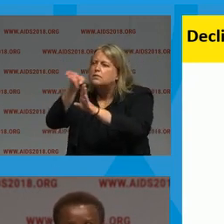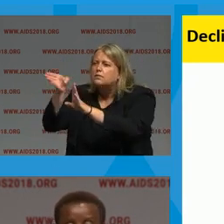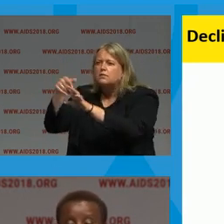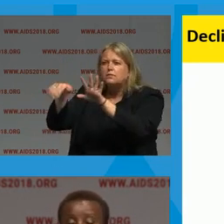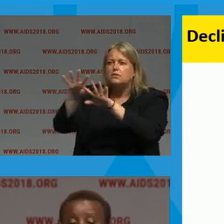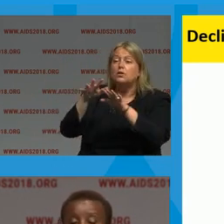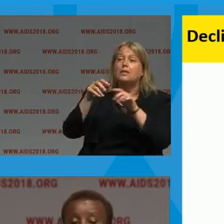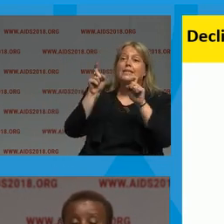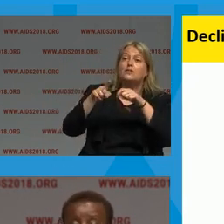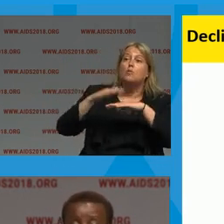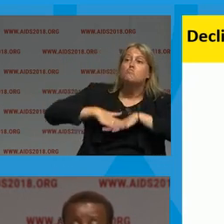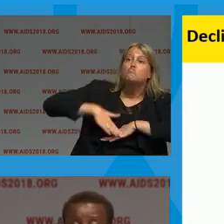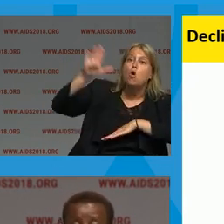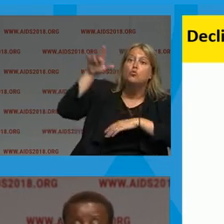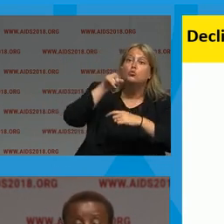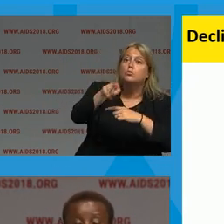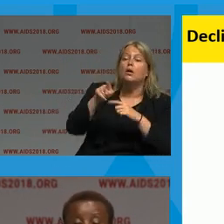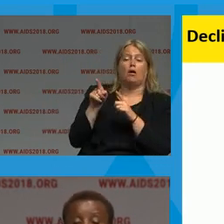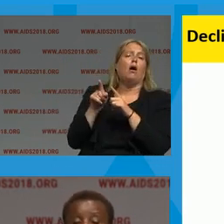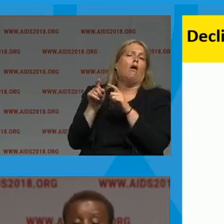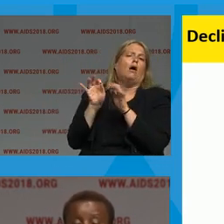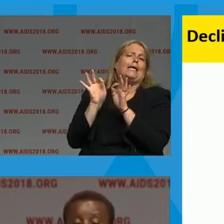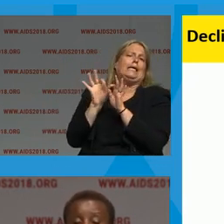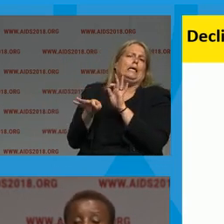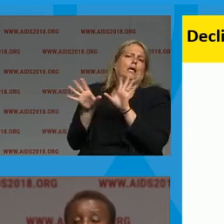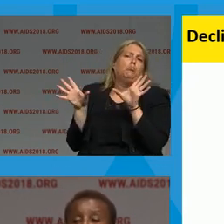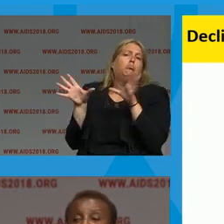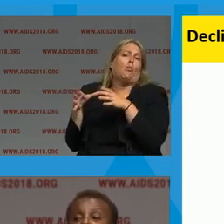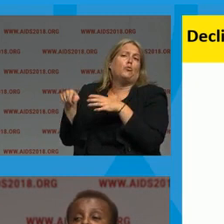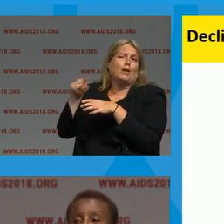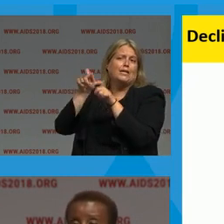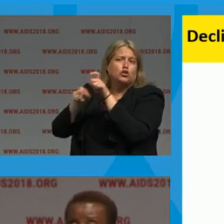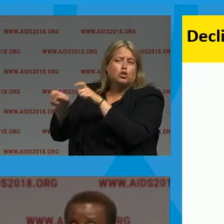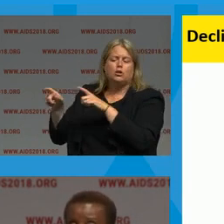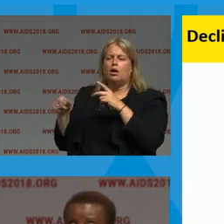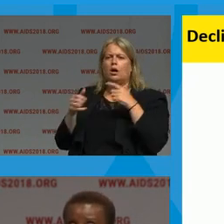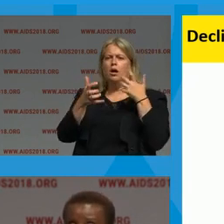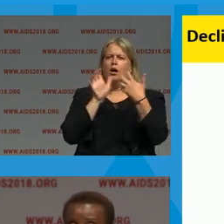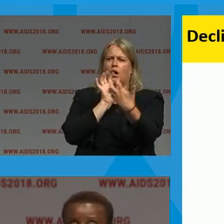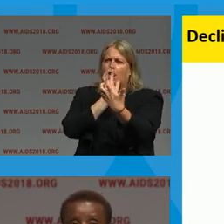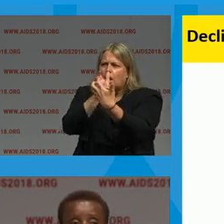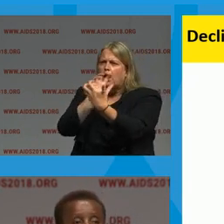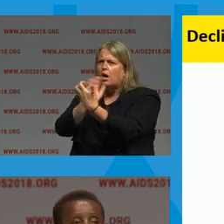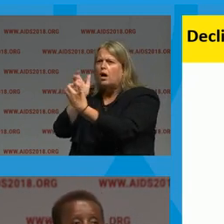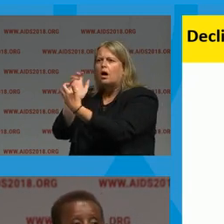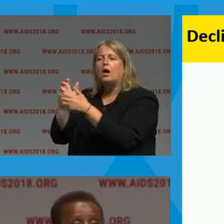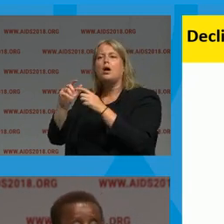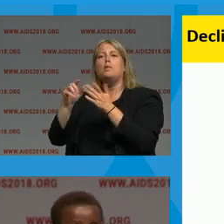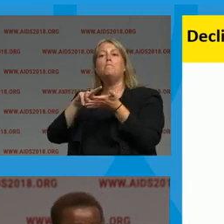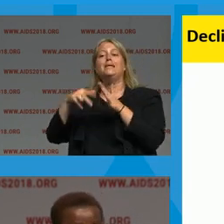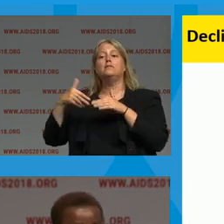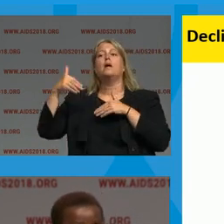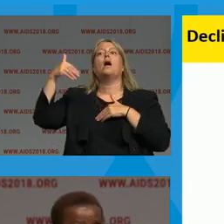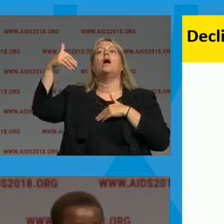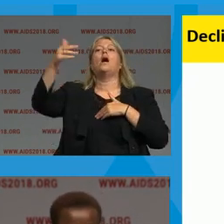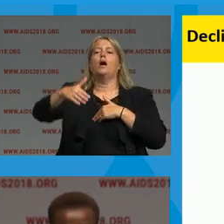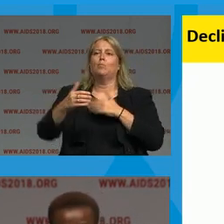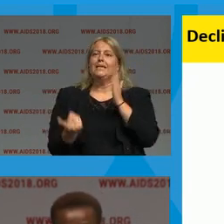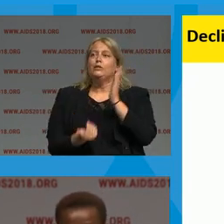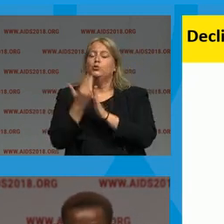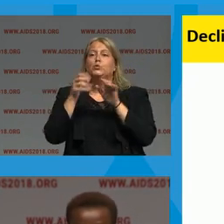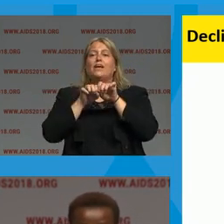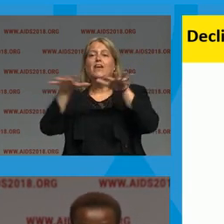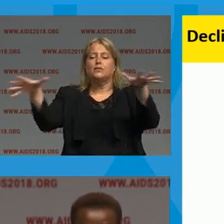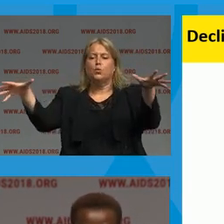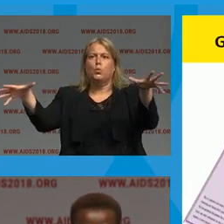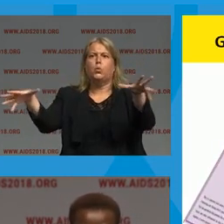most, whether it was key populations, we have seen a significant decline in number of new infections in a city